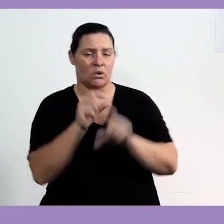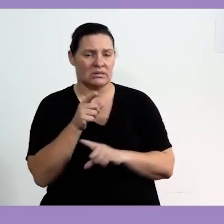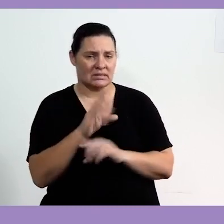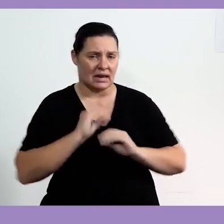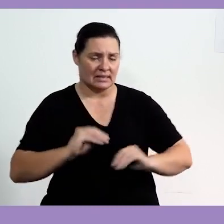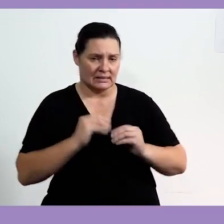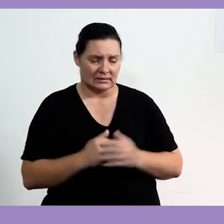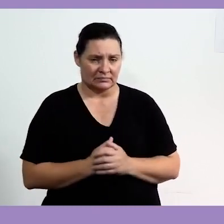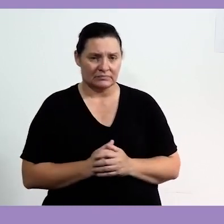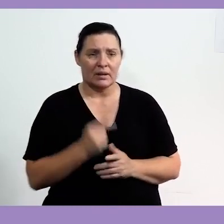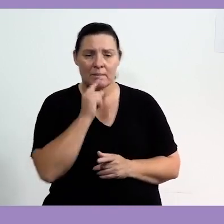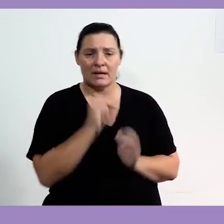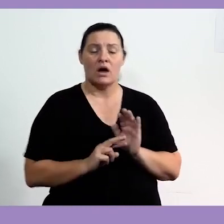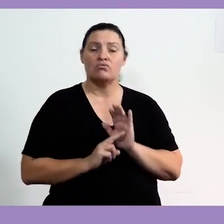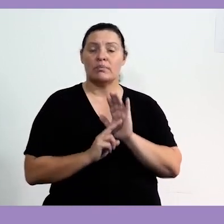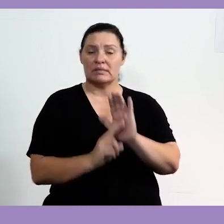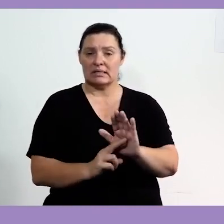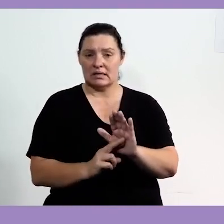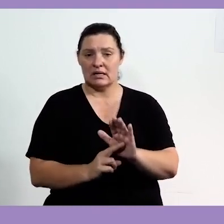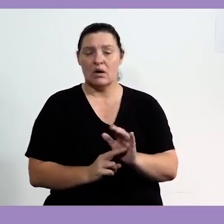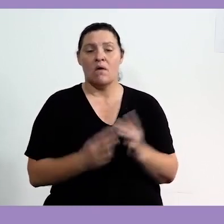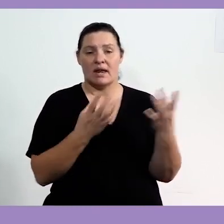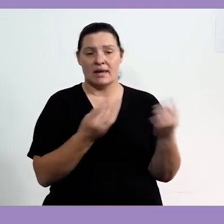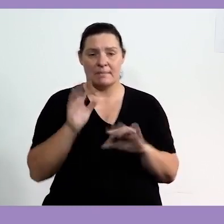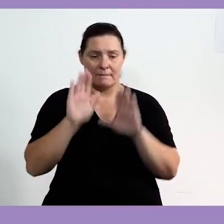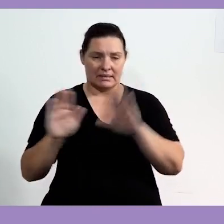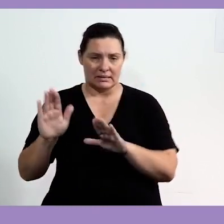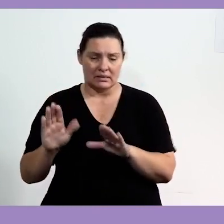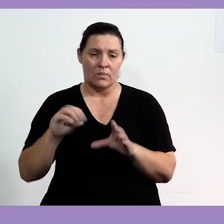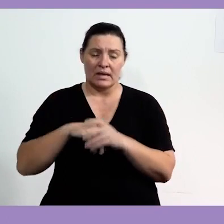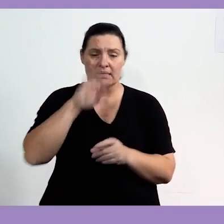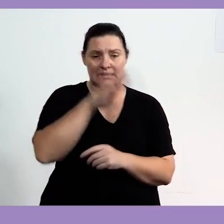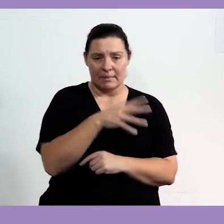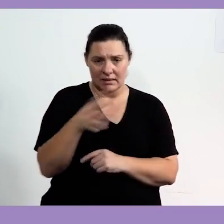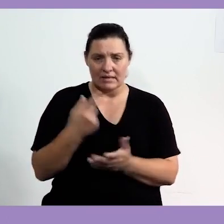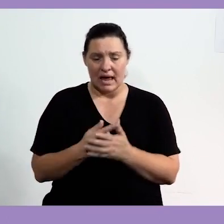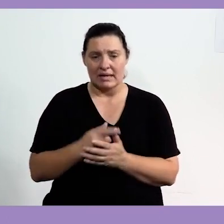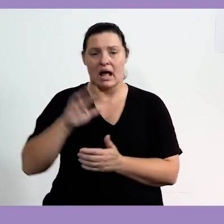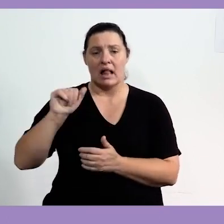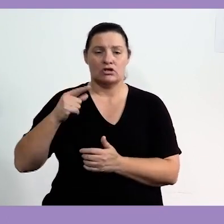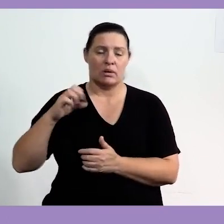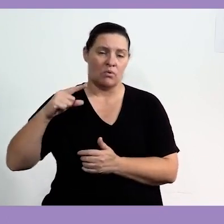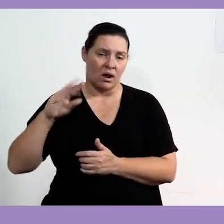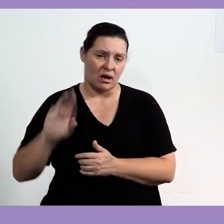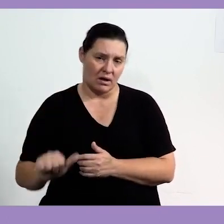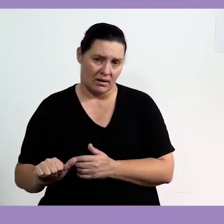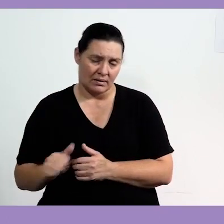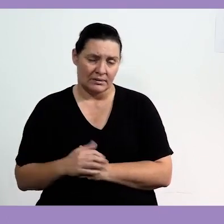next focus of our lesson, and that is representation of numeric patterns in tables and